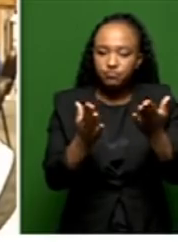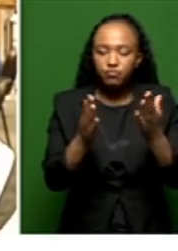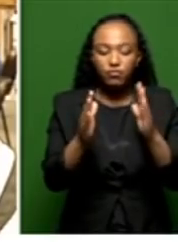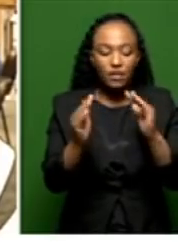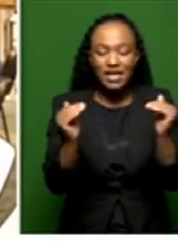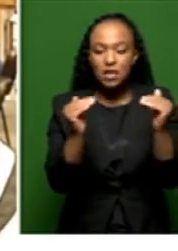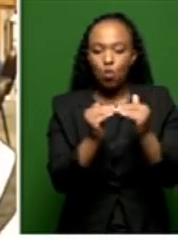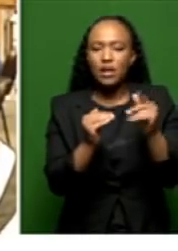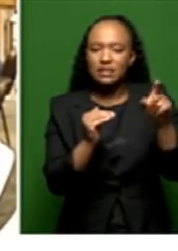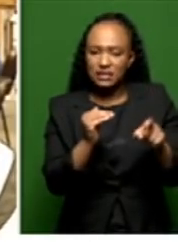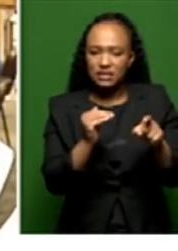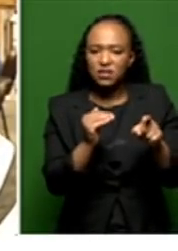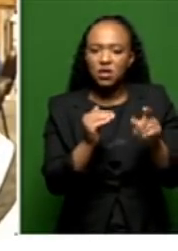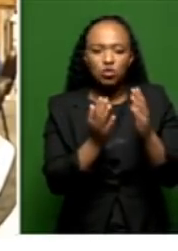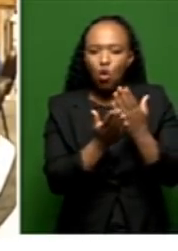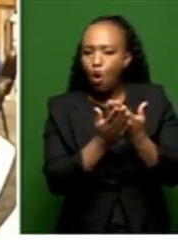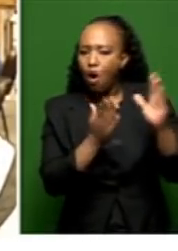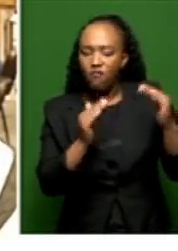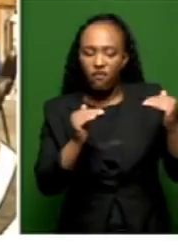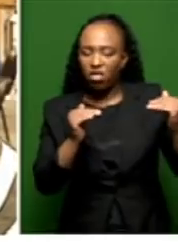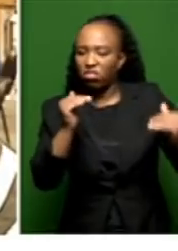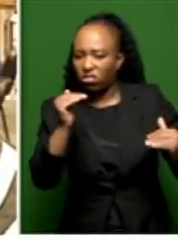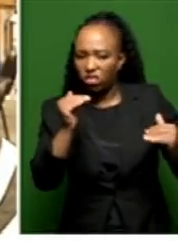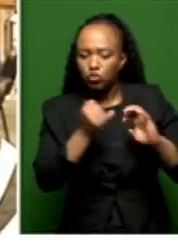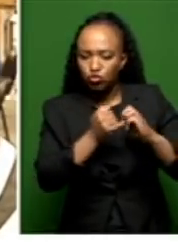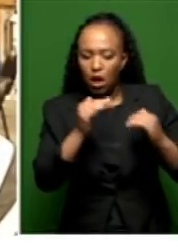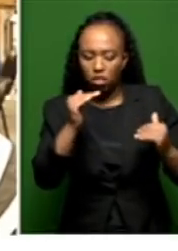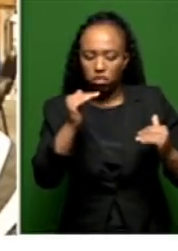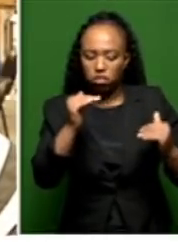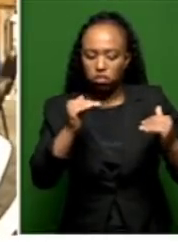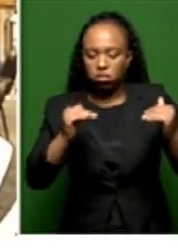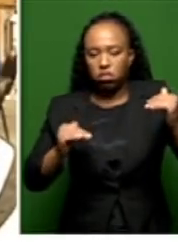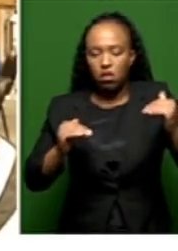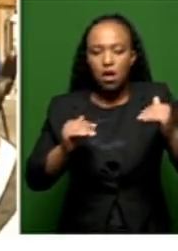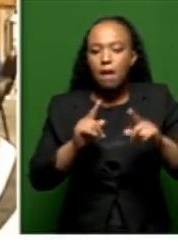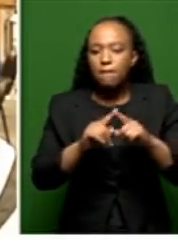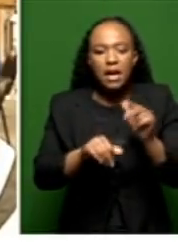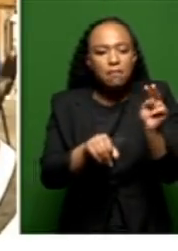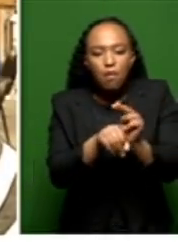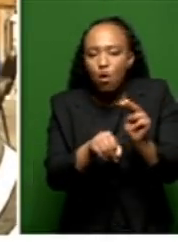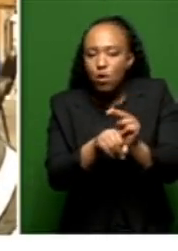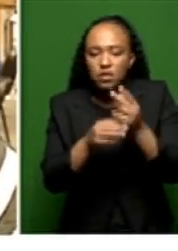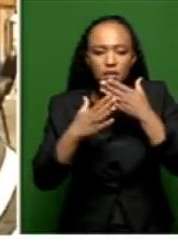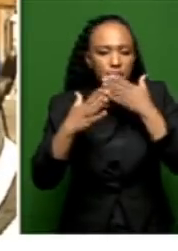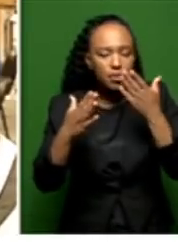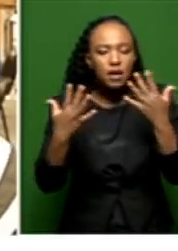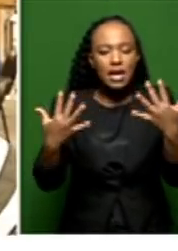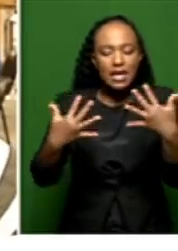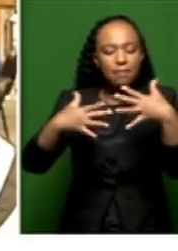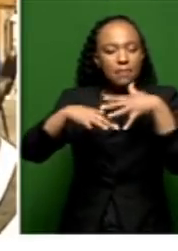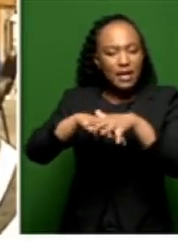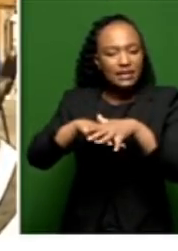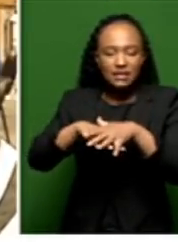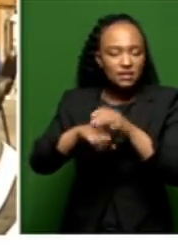equality and destroy inequality, but then they didn't monitor it. They didn't think through their implementation properly.